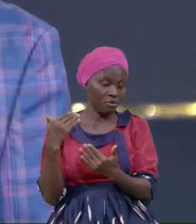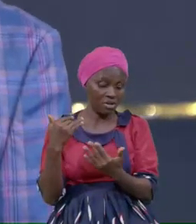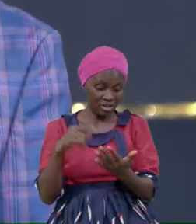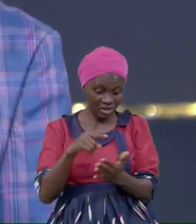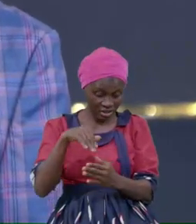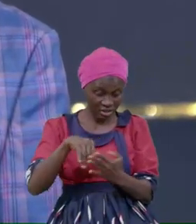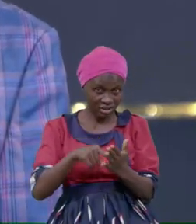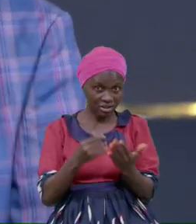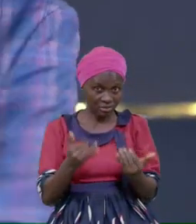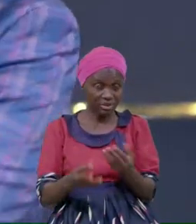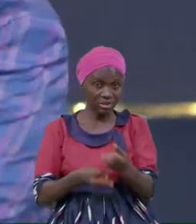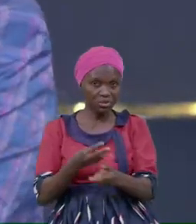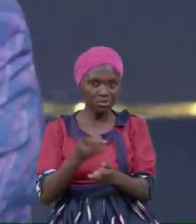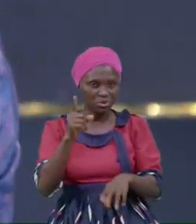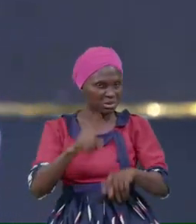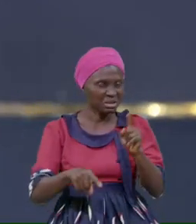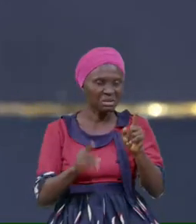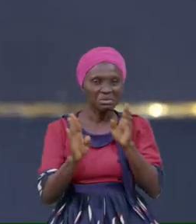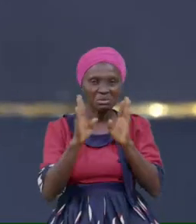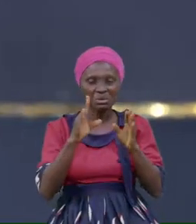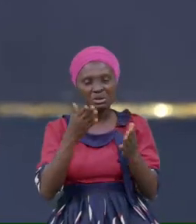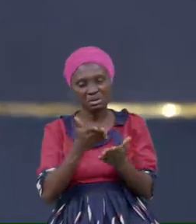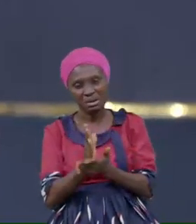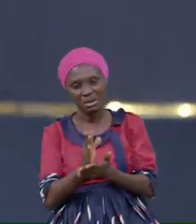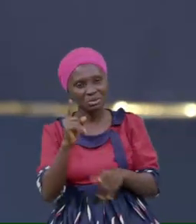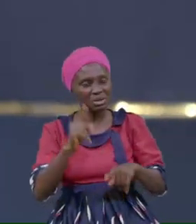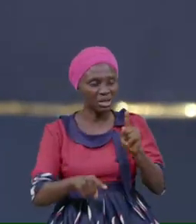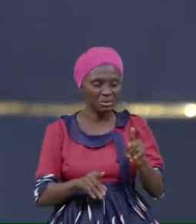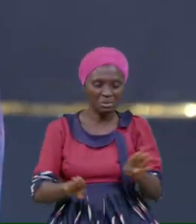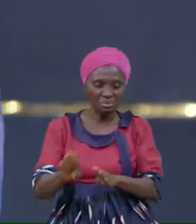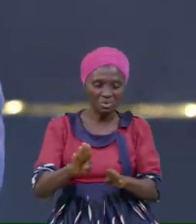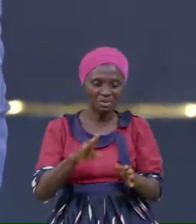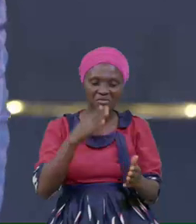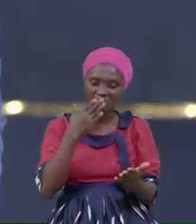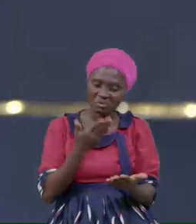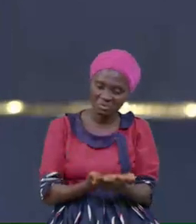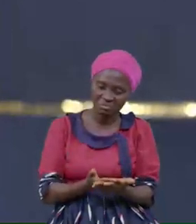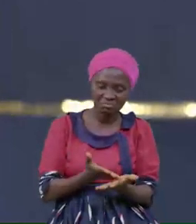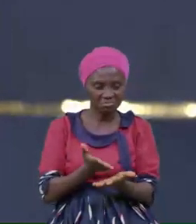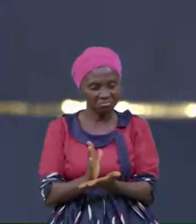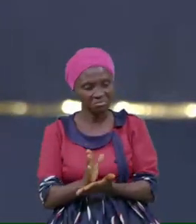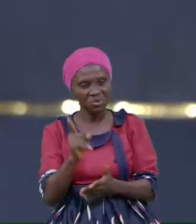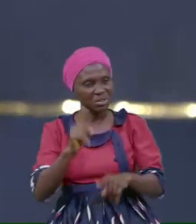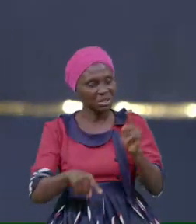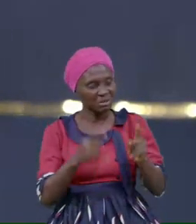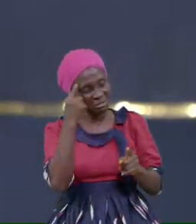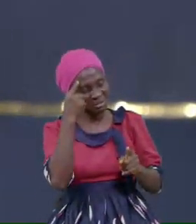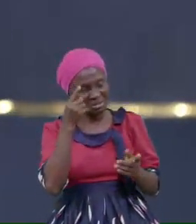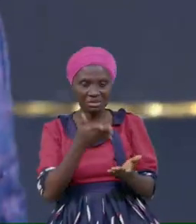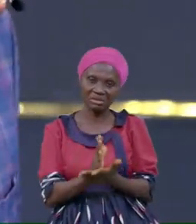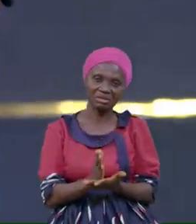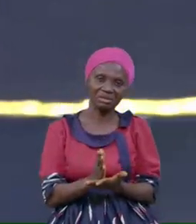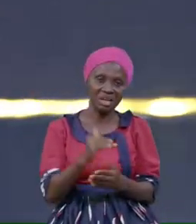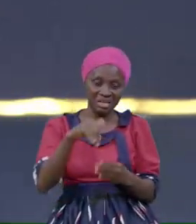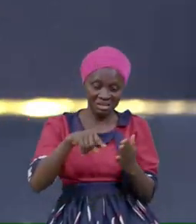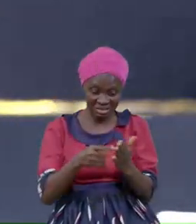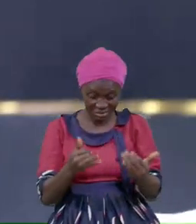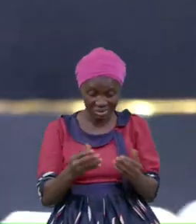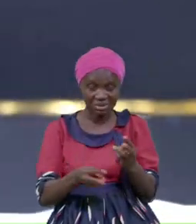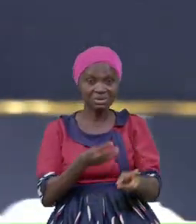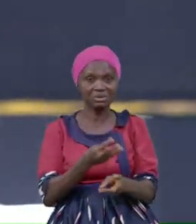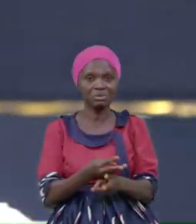couldn't talk right, you couldn't walk right, you couldn't think right. In this present world, as this